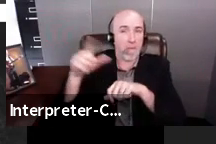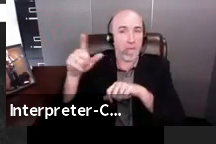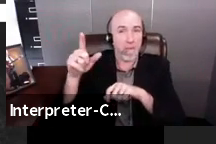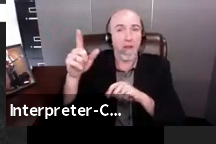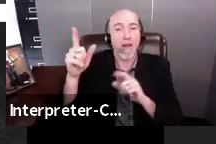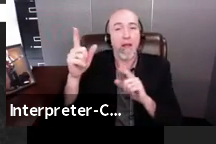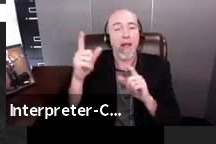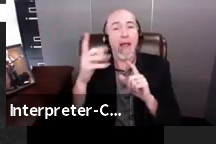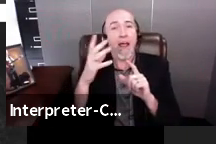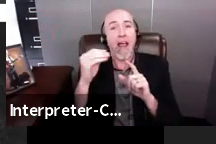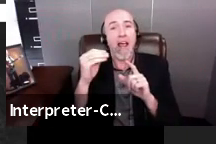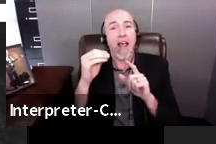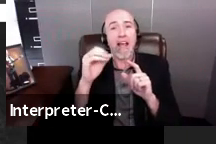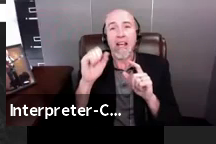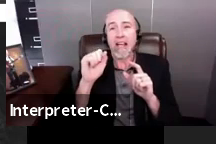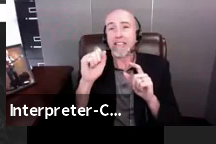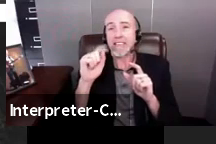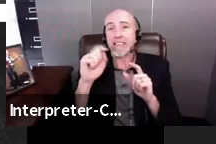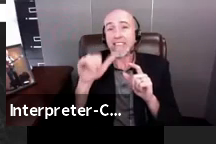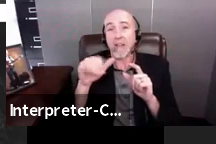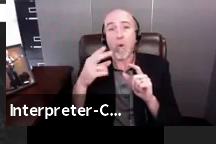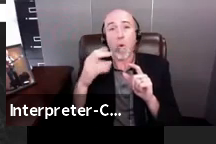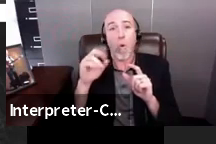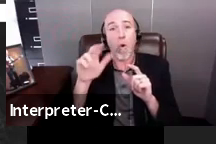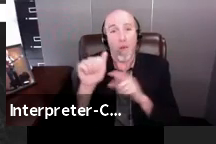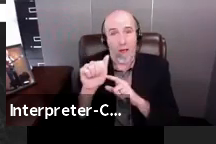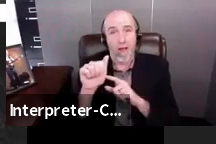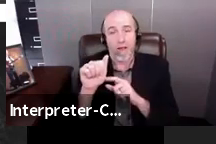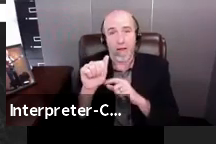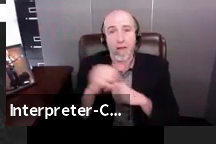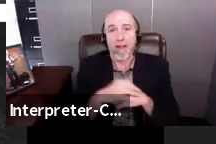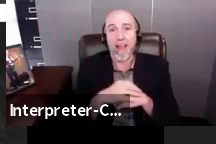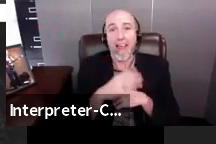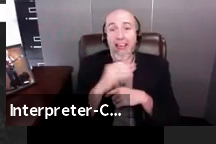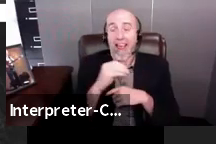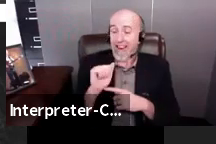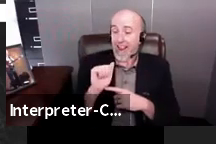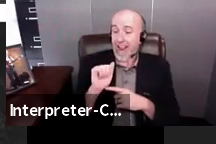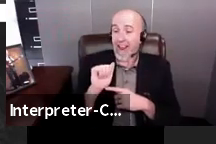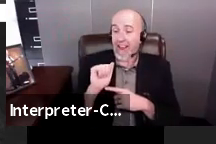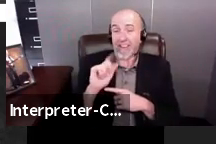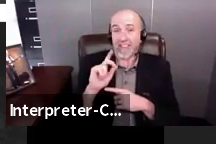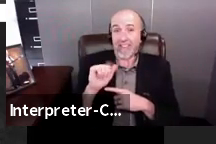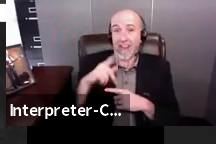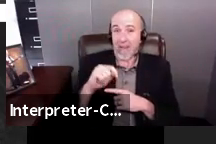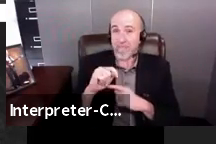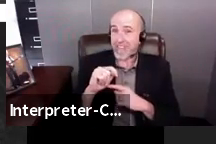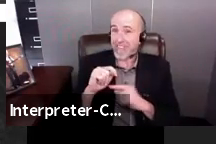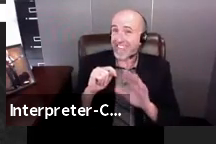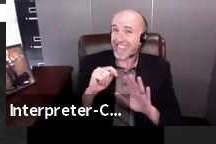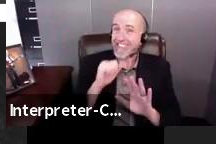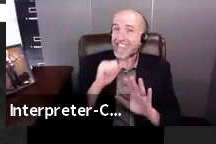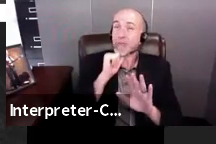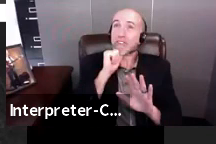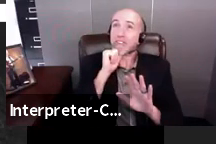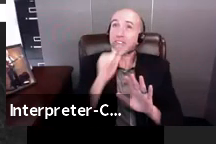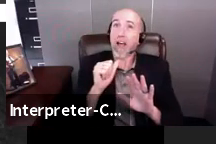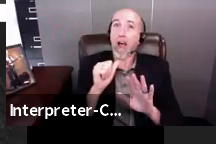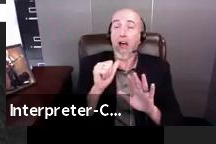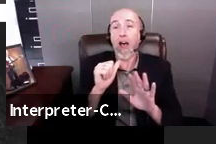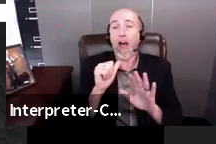and Steny Hoyer. And ADAPT, which is not mild in their